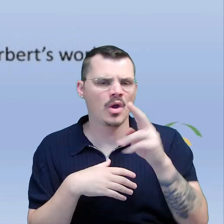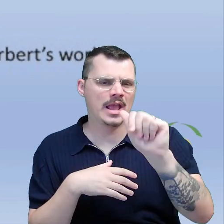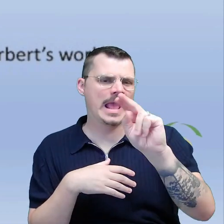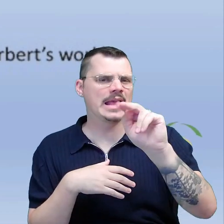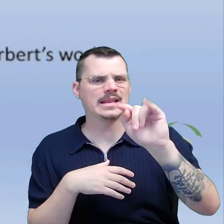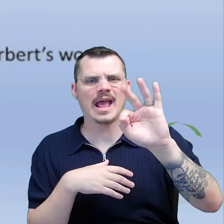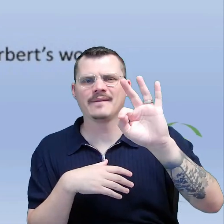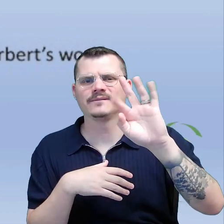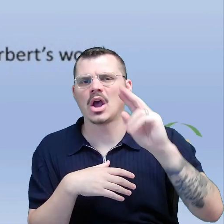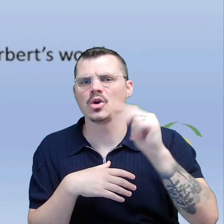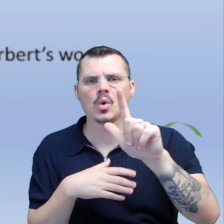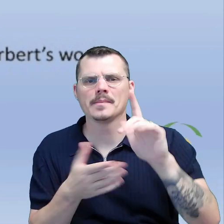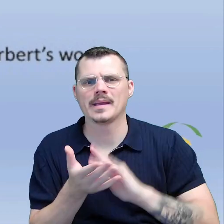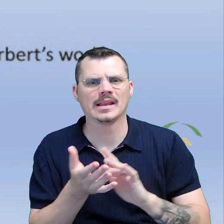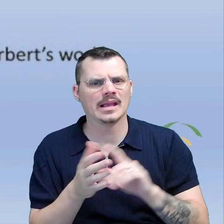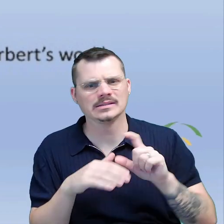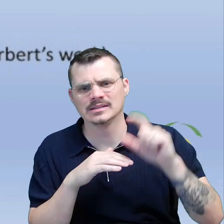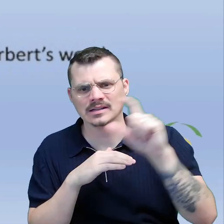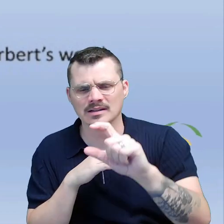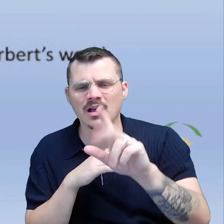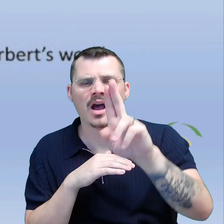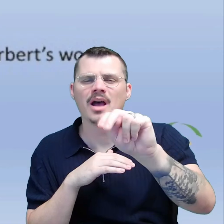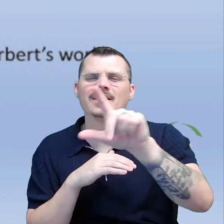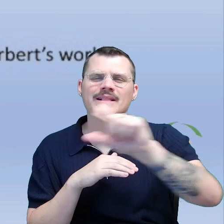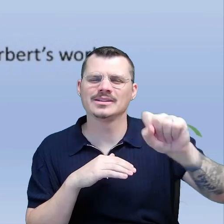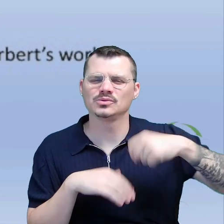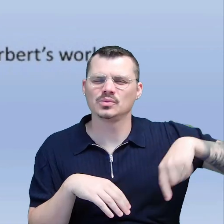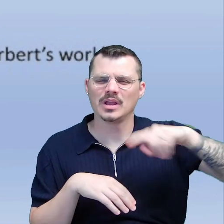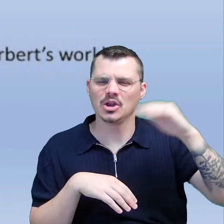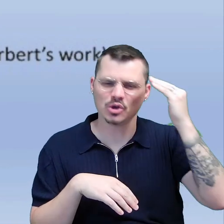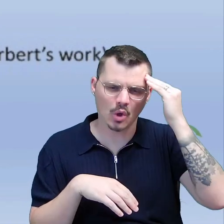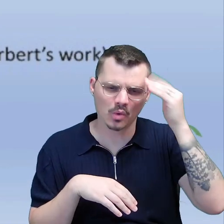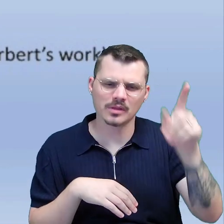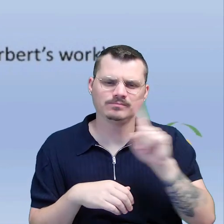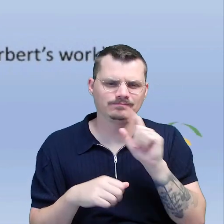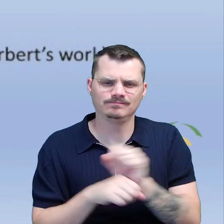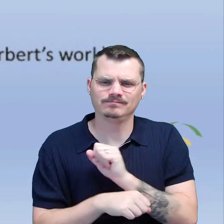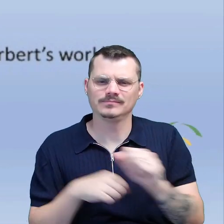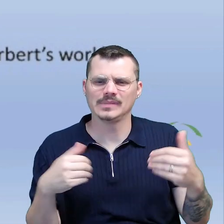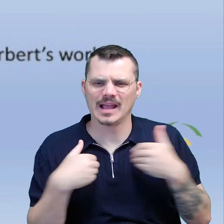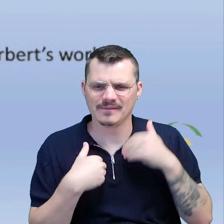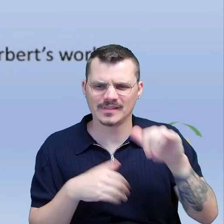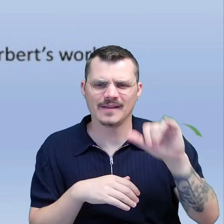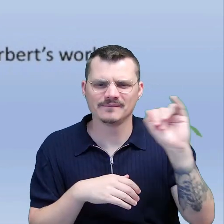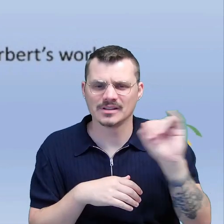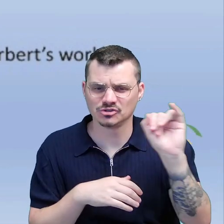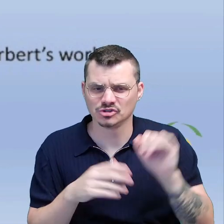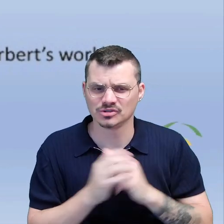antifungal medications unless we know they've really got that infection.